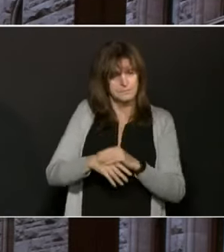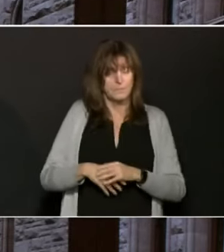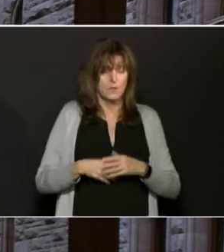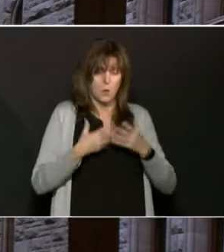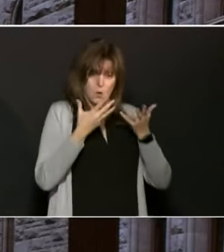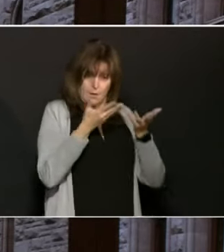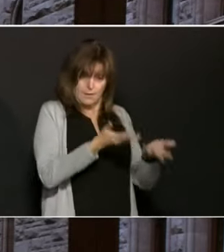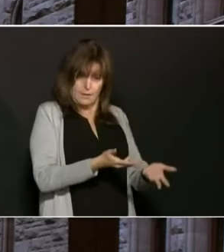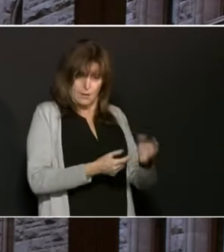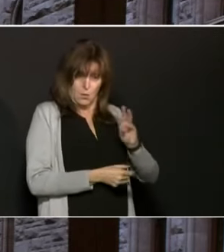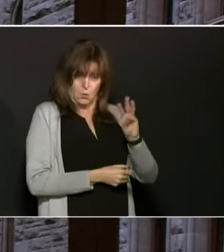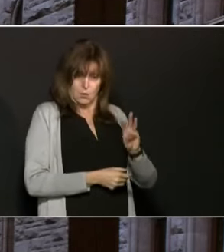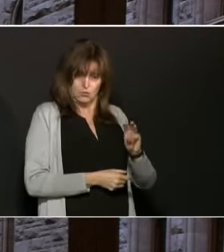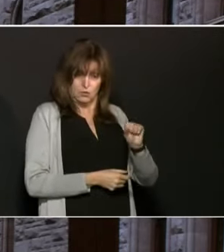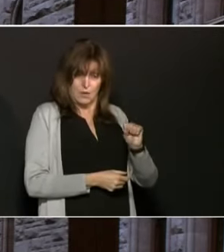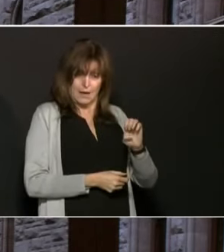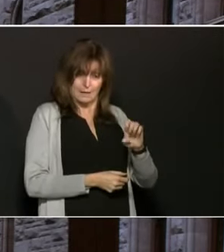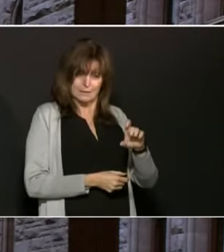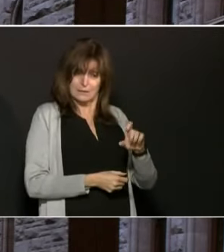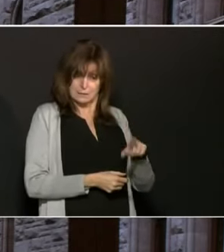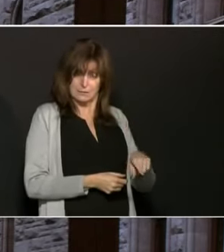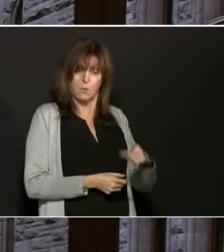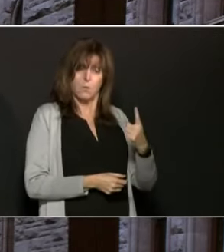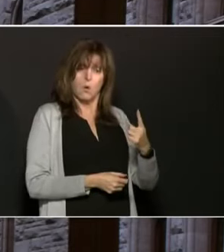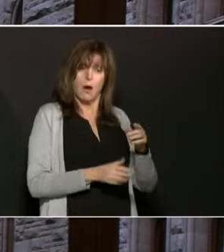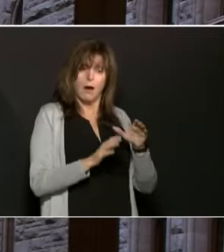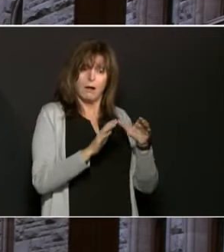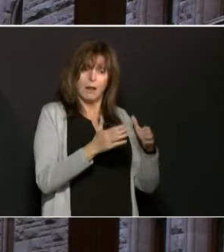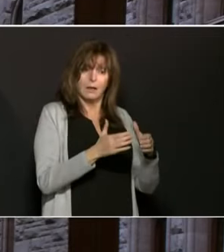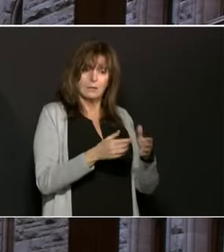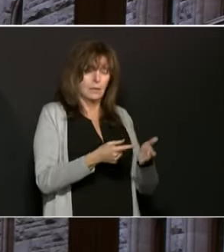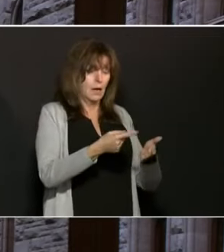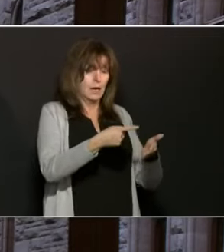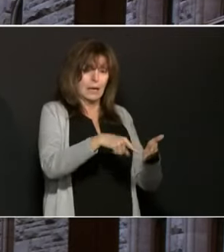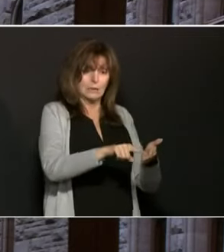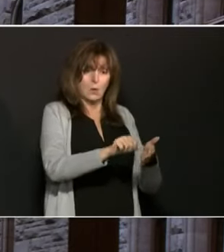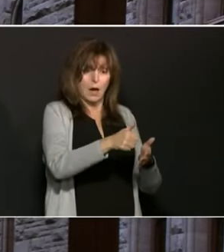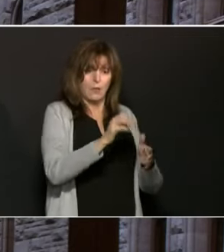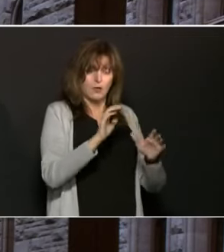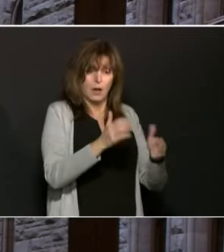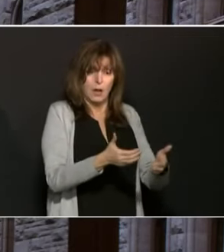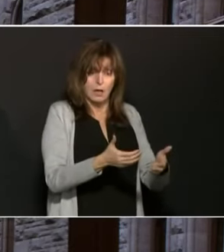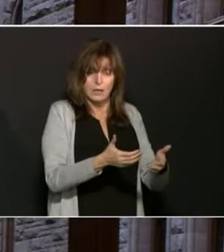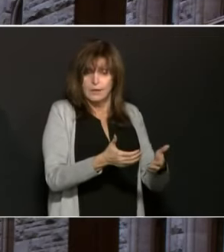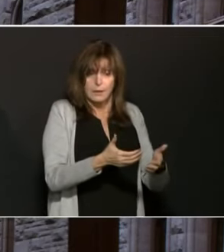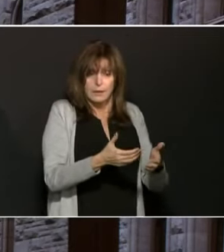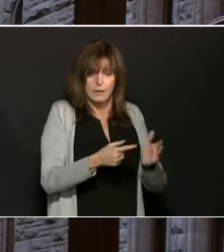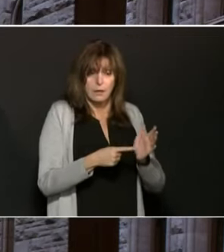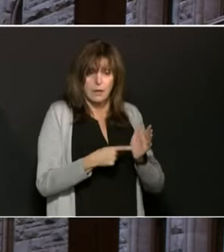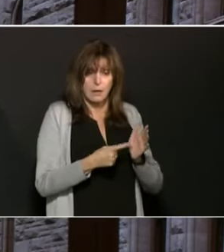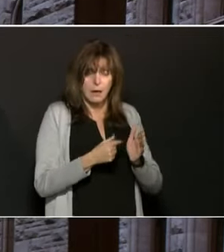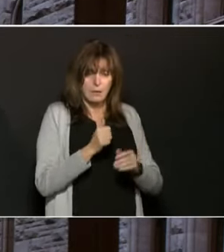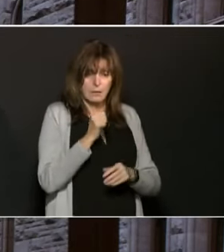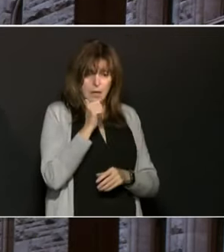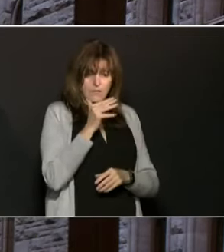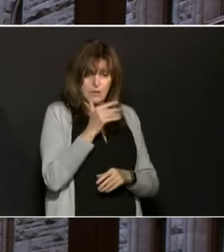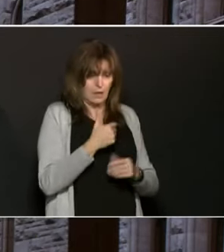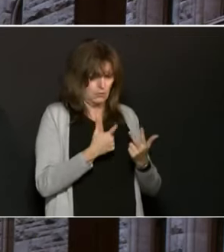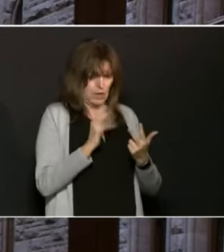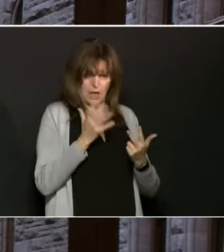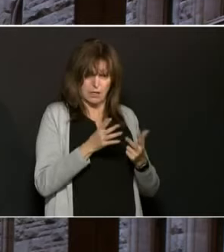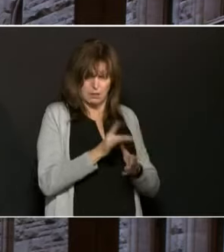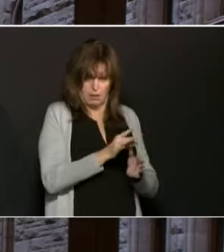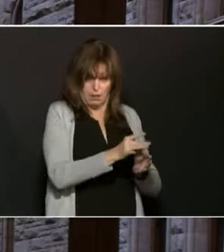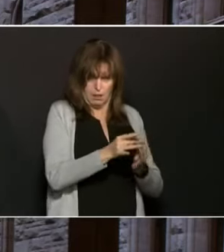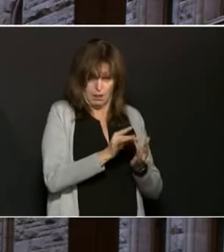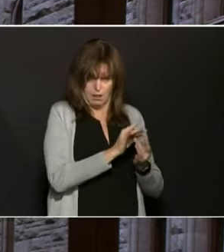cohort 1 week and another cohort another week, he's sometimes seen 3 to 4 new cohorts every day ramping up. And so